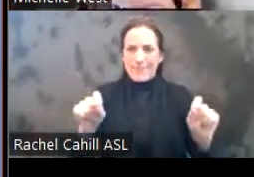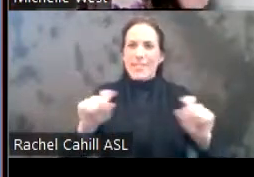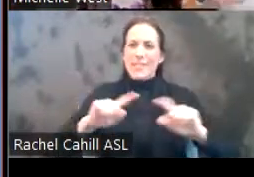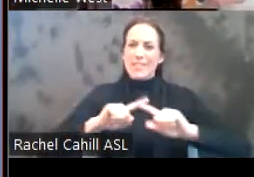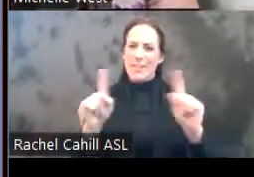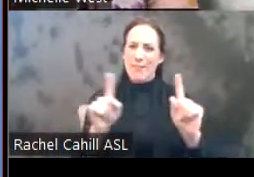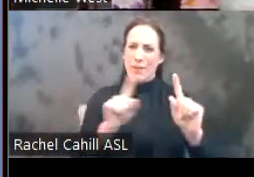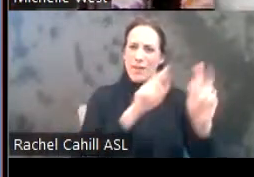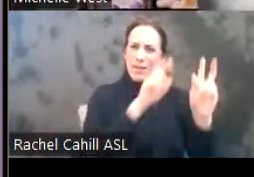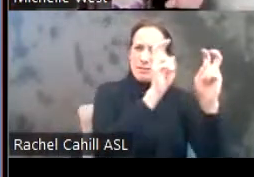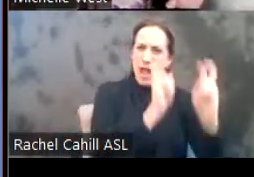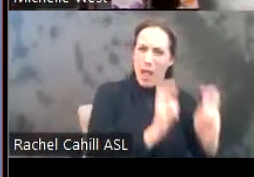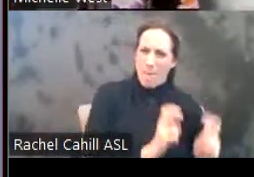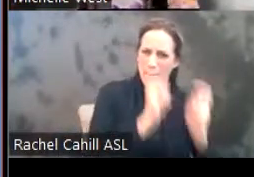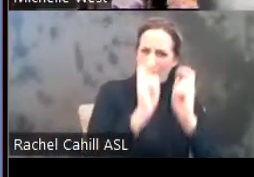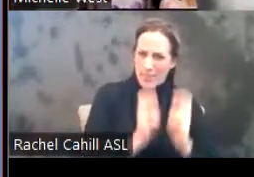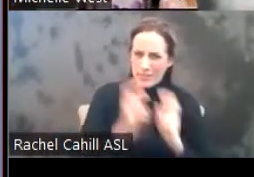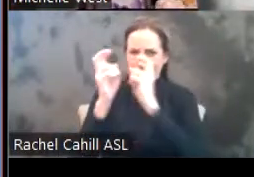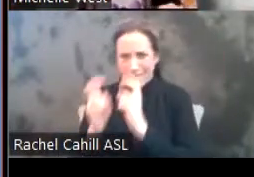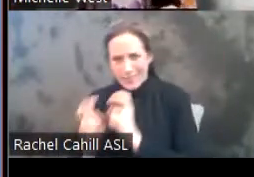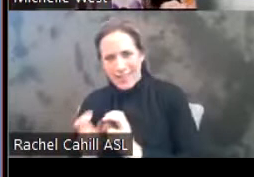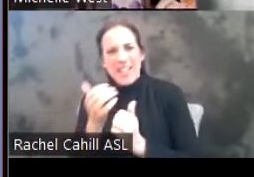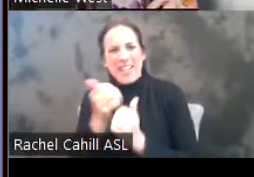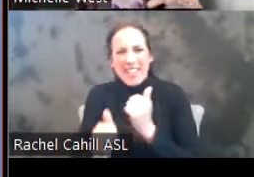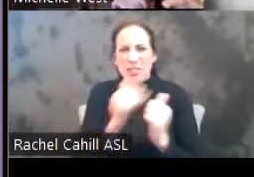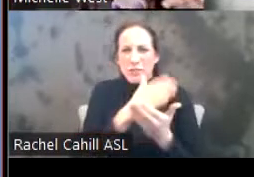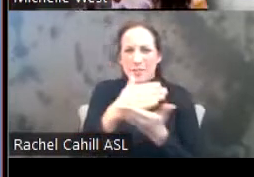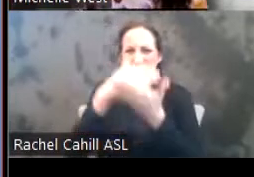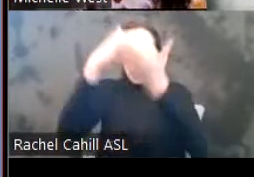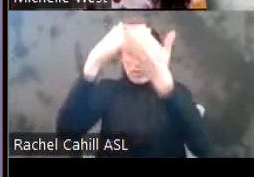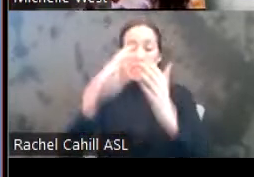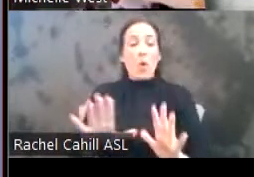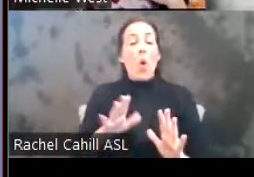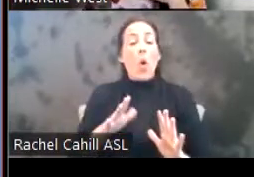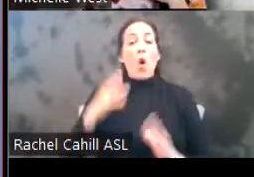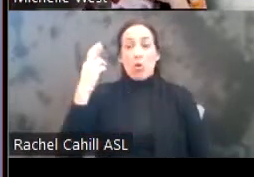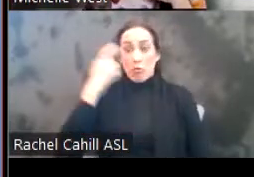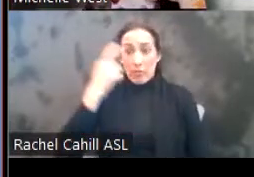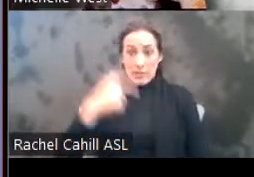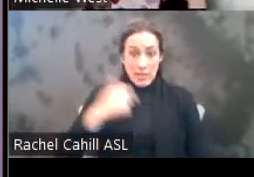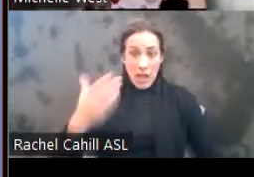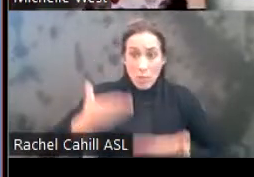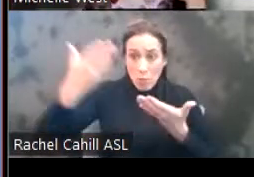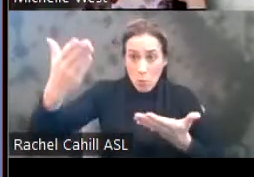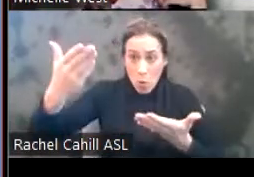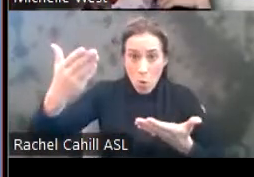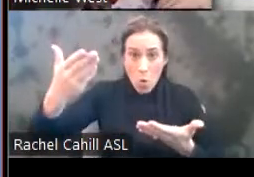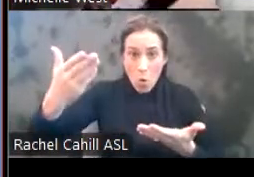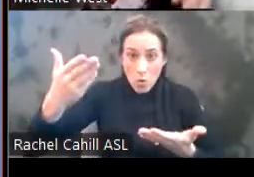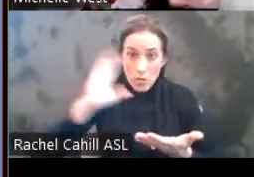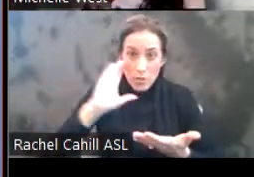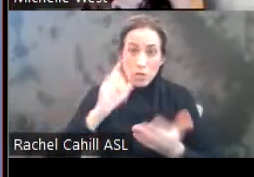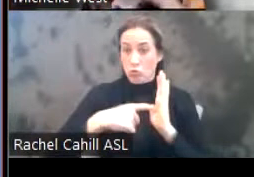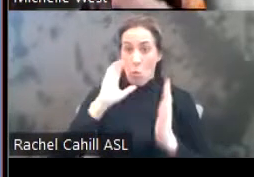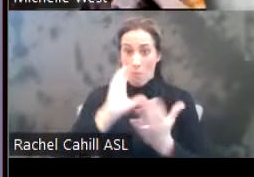areas of those marketing sections. So the thing why I bring this up is because advertising